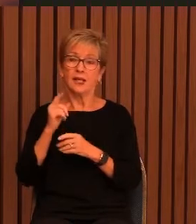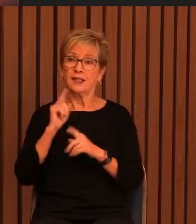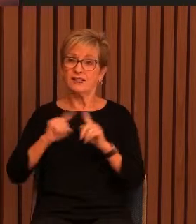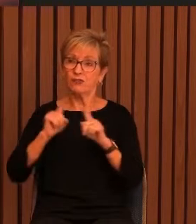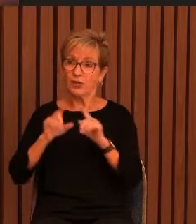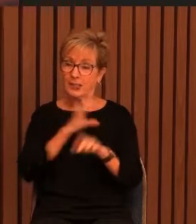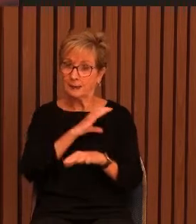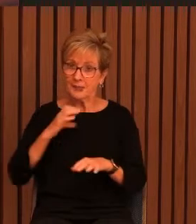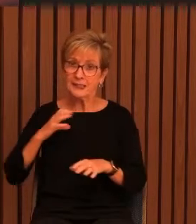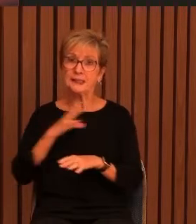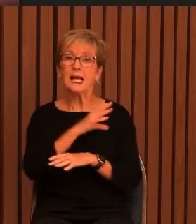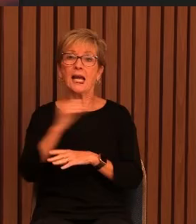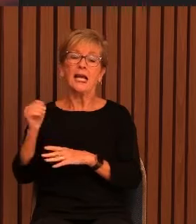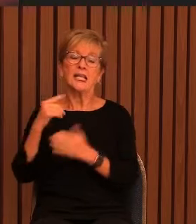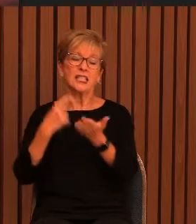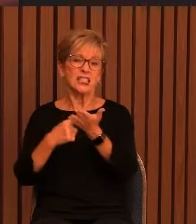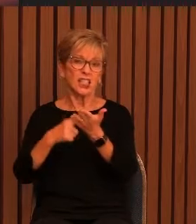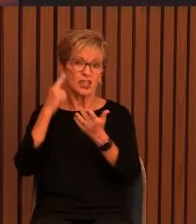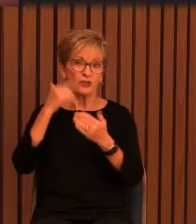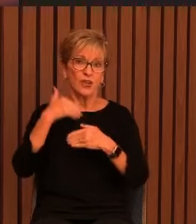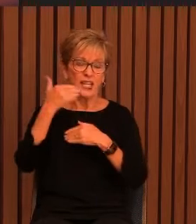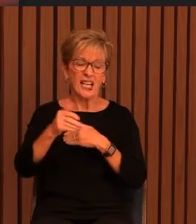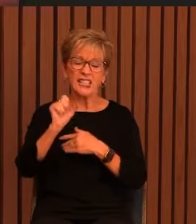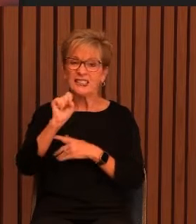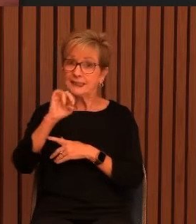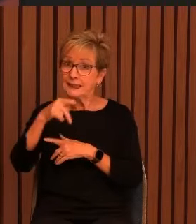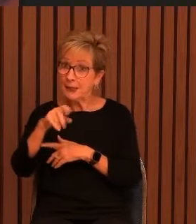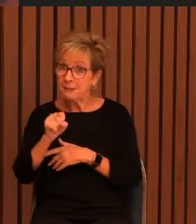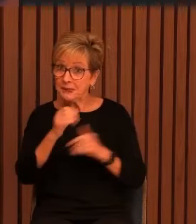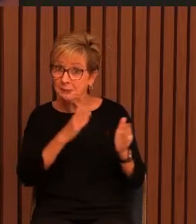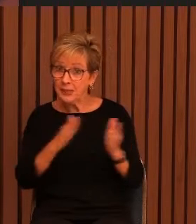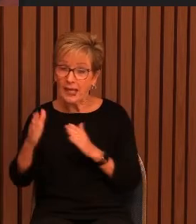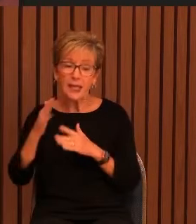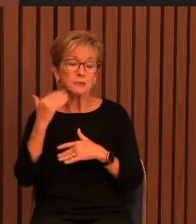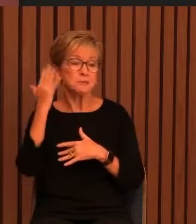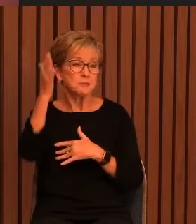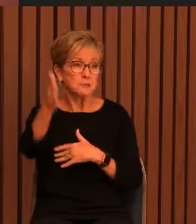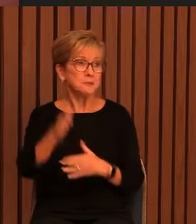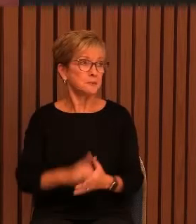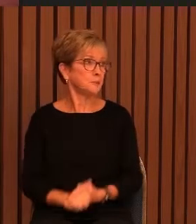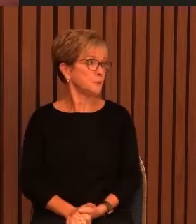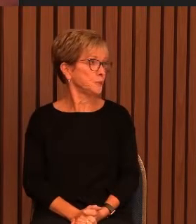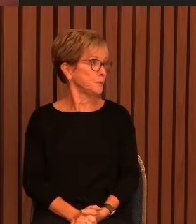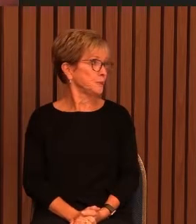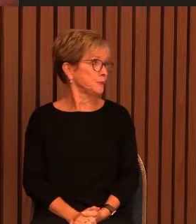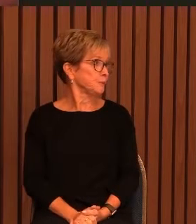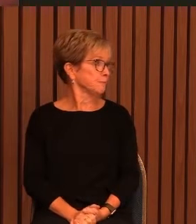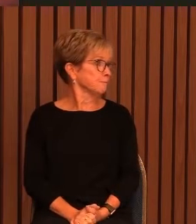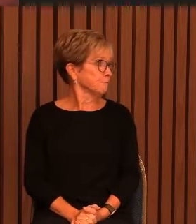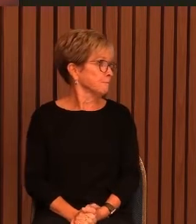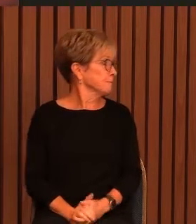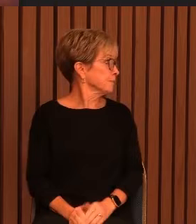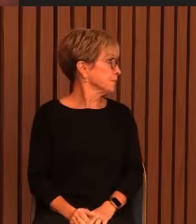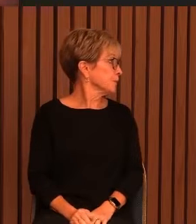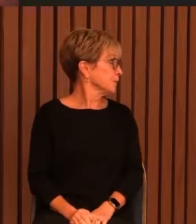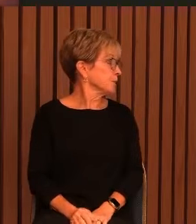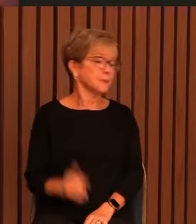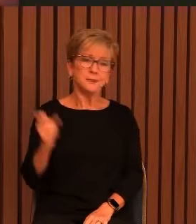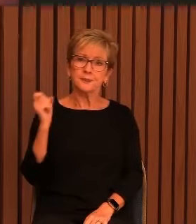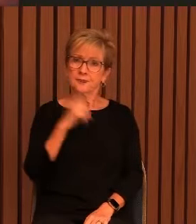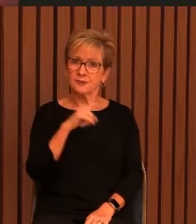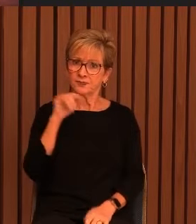committee in their discussion around next steps moving forward. Kelly, is this? Yes, yes.